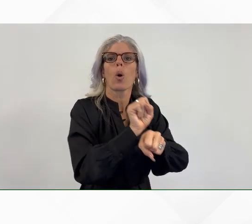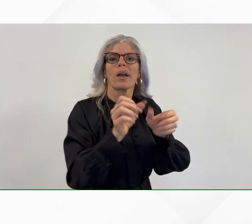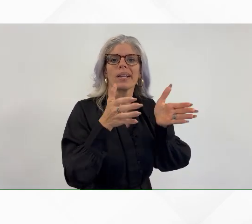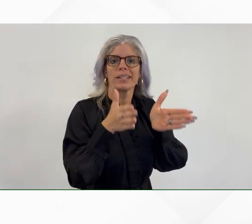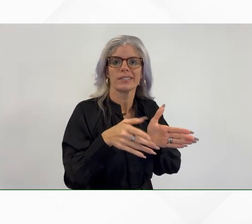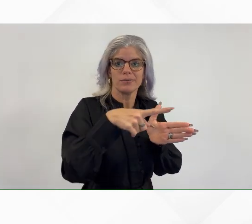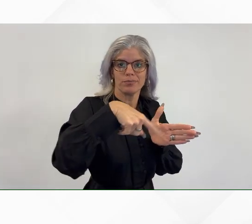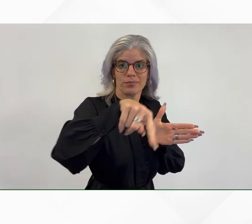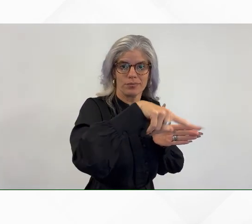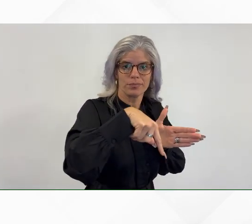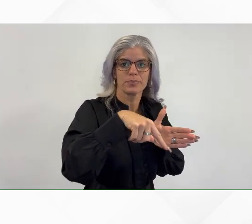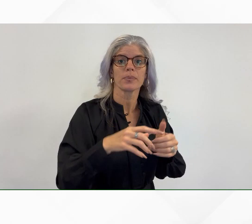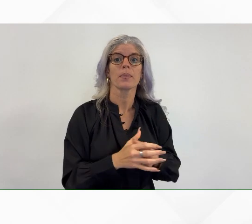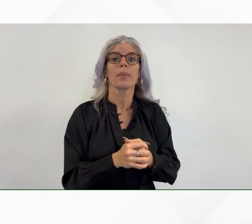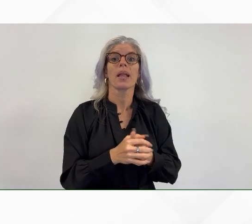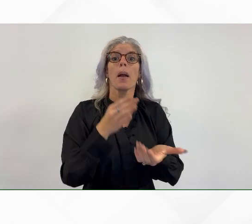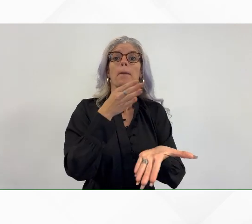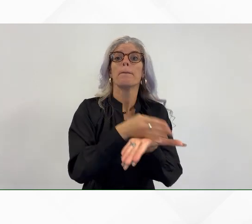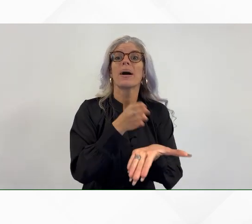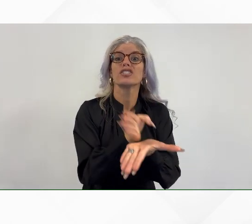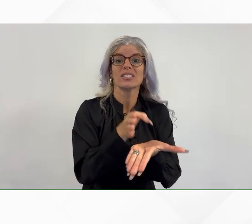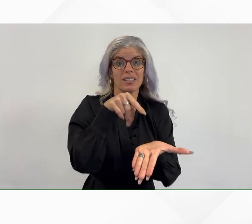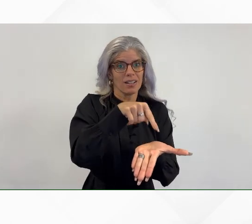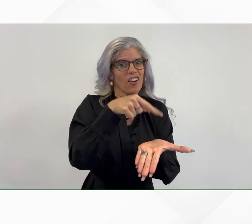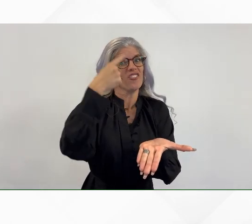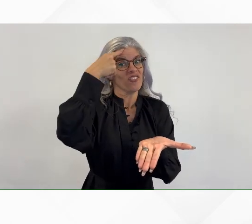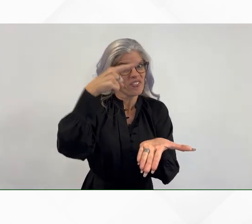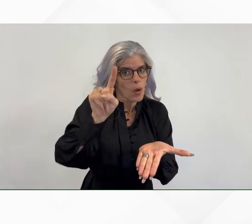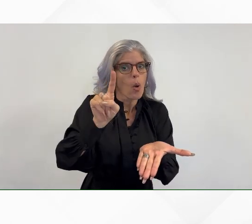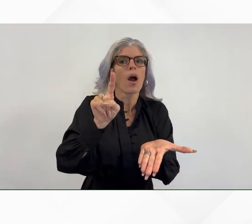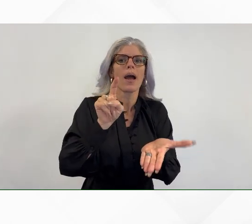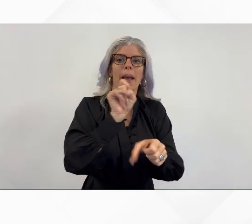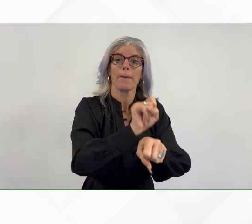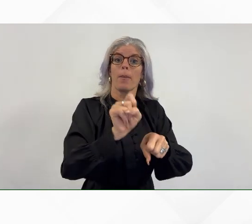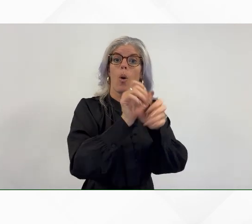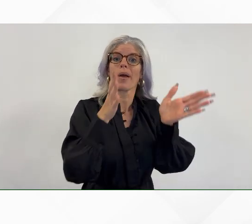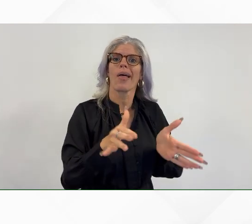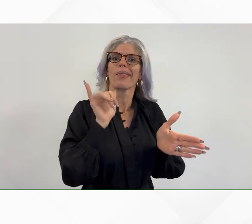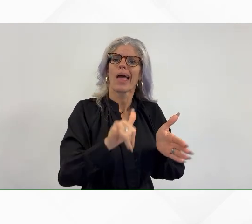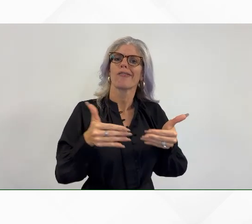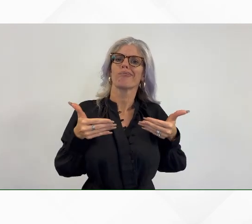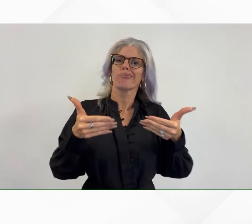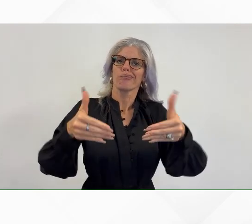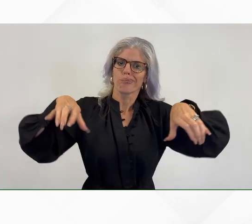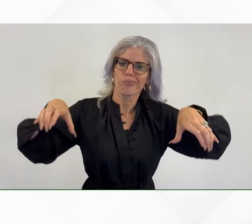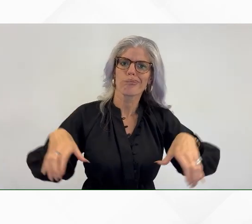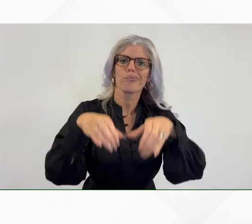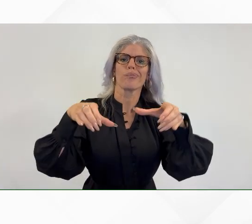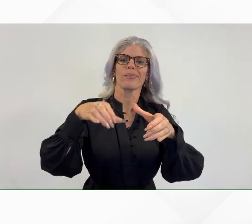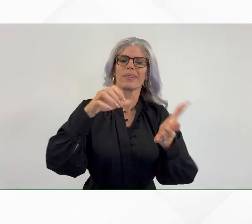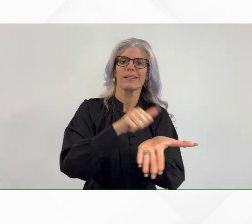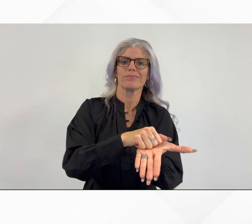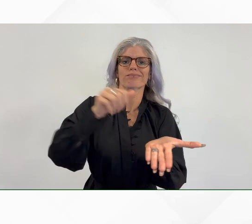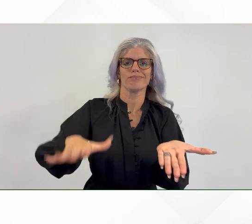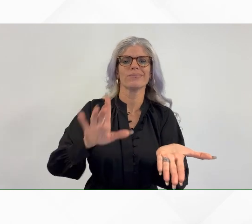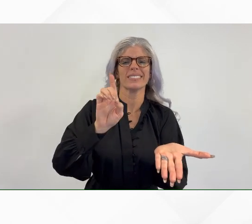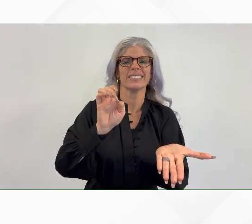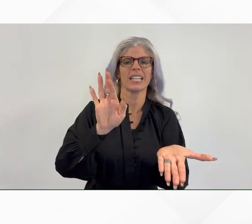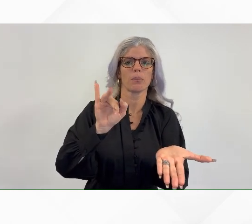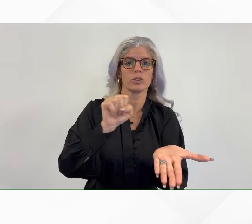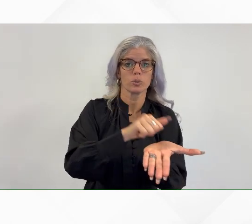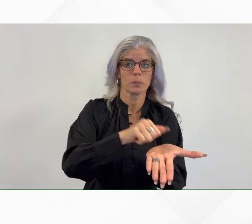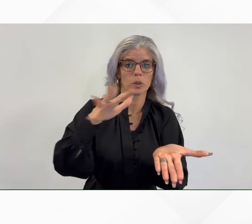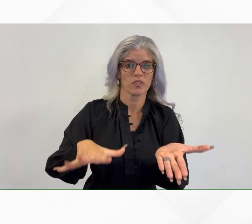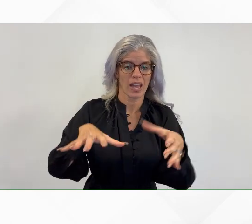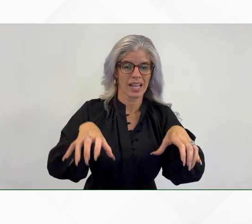claims. Work with your FEMA PDMG to include straight time of your budgeted employees who conduct debris removal activities